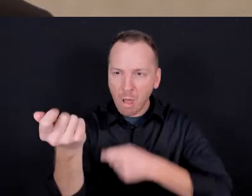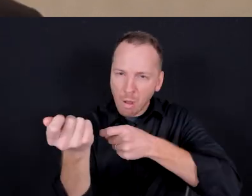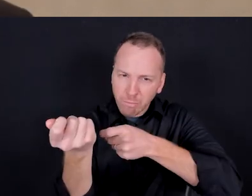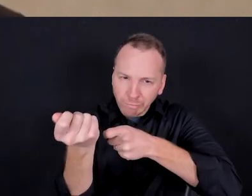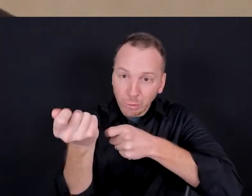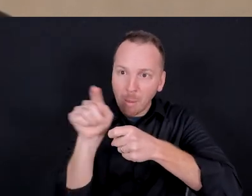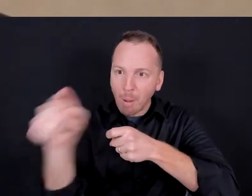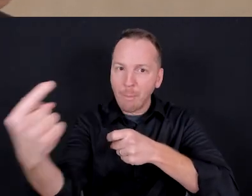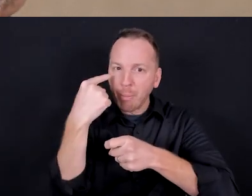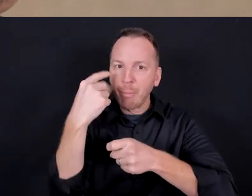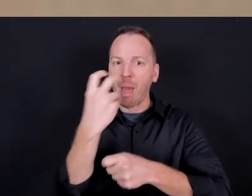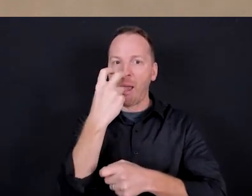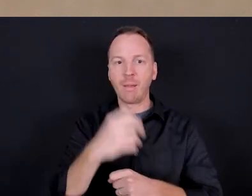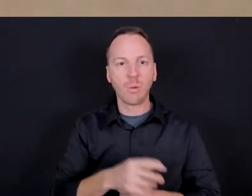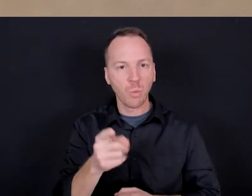eye out.